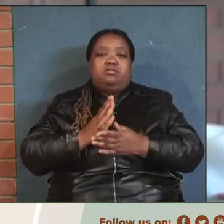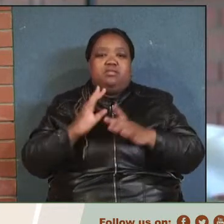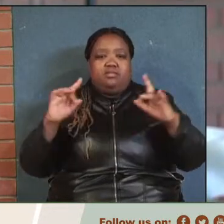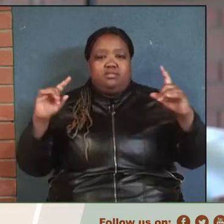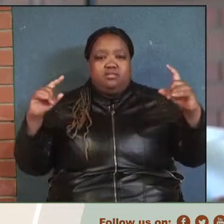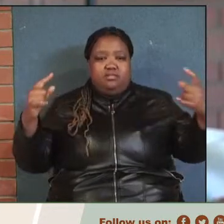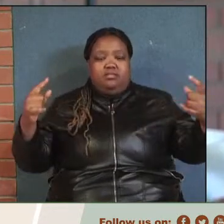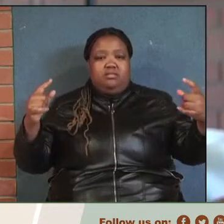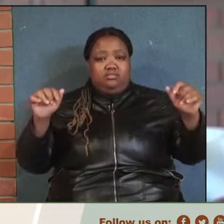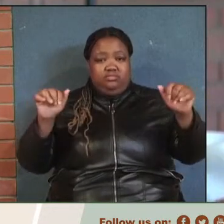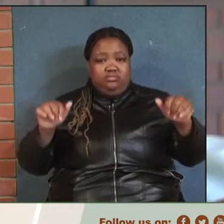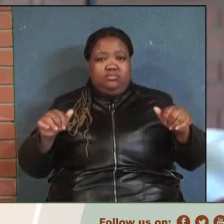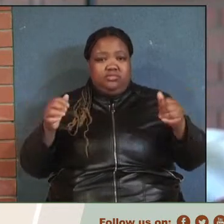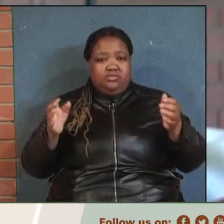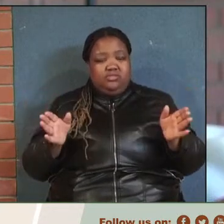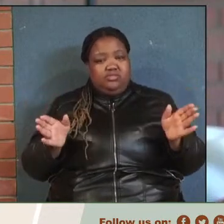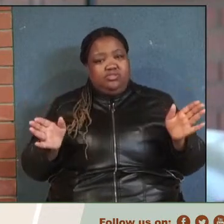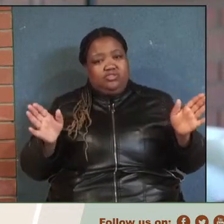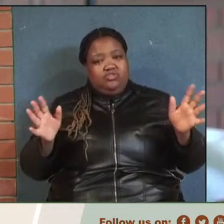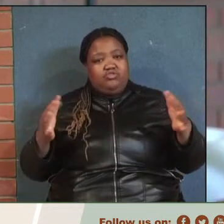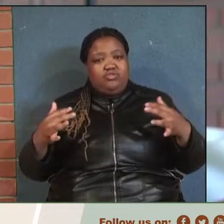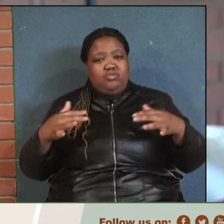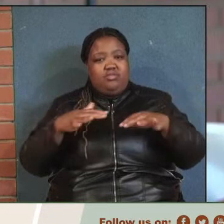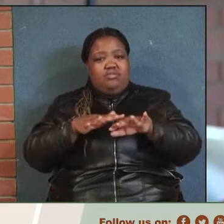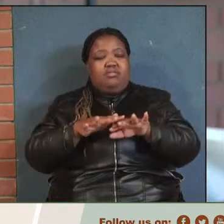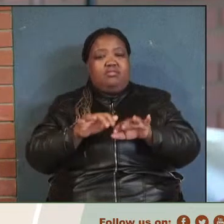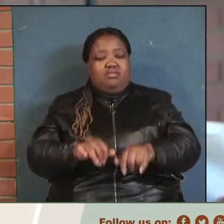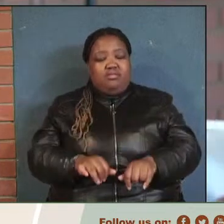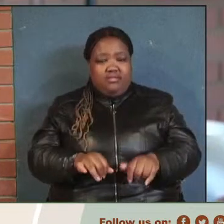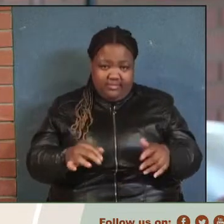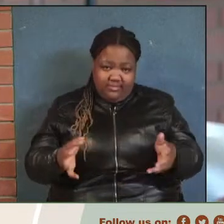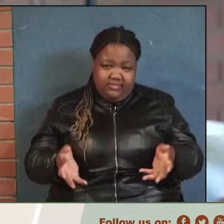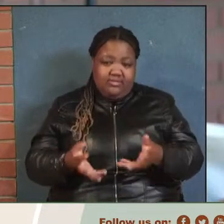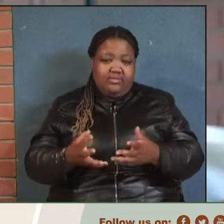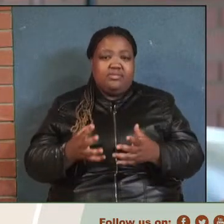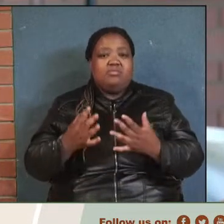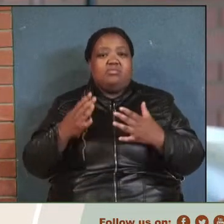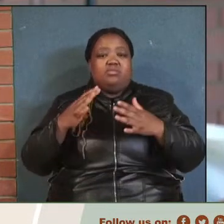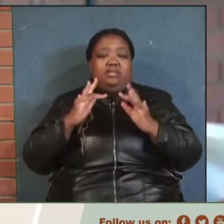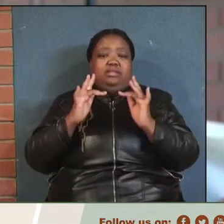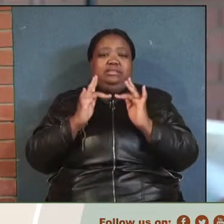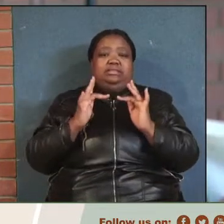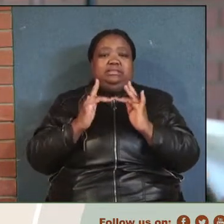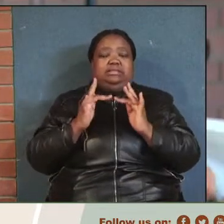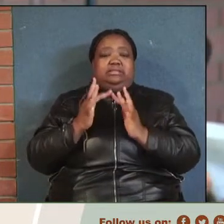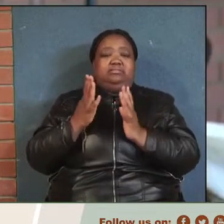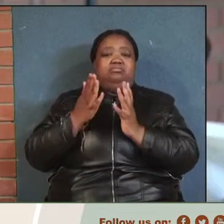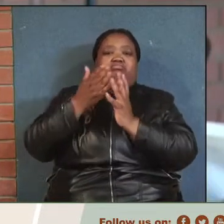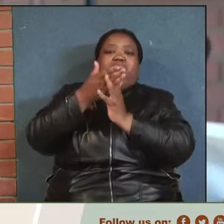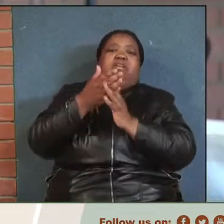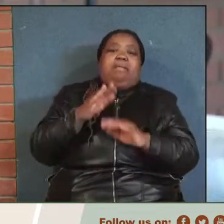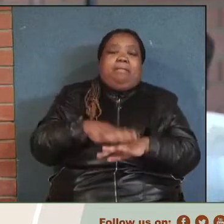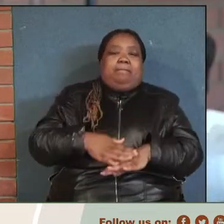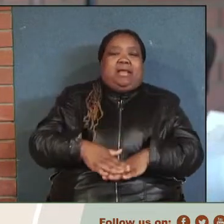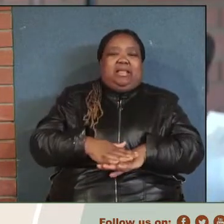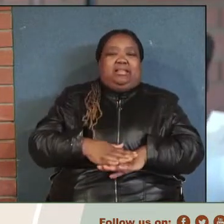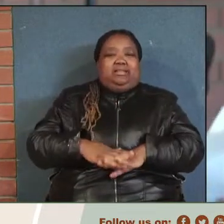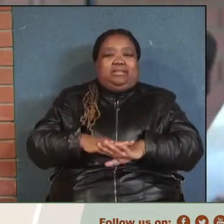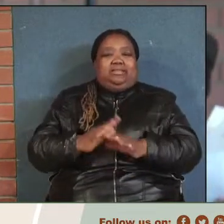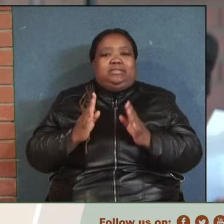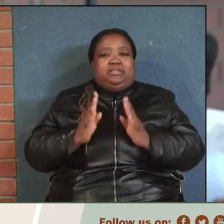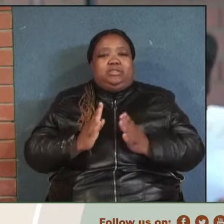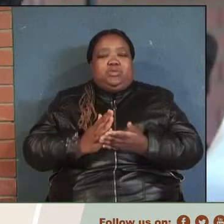Assembly is that access to the internet is a basic human right which enables individuals to exercise